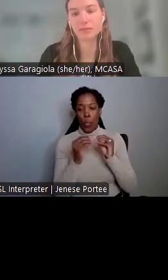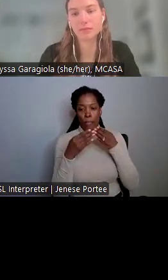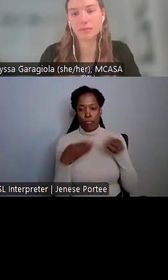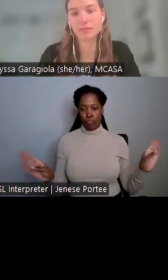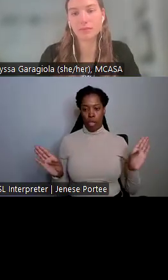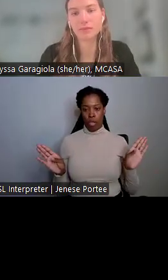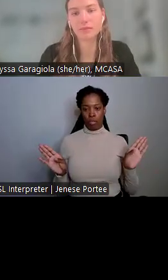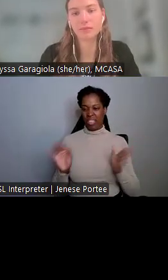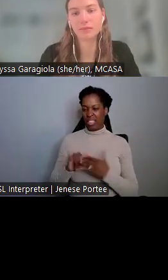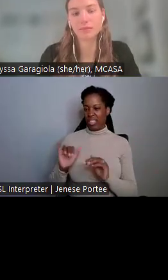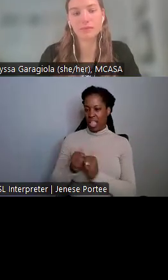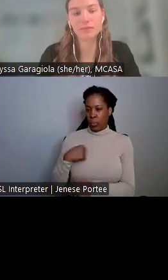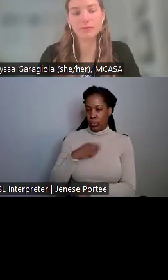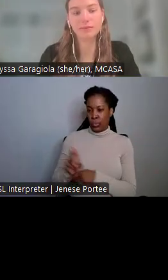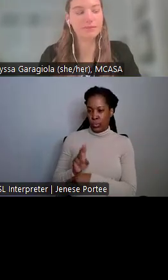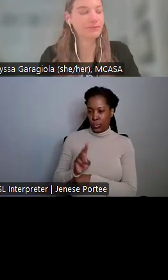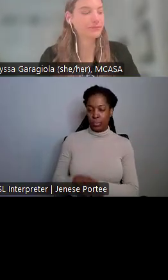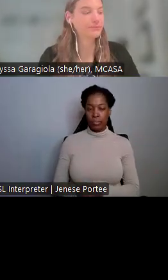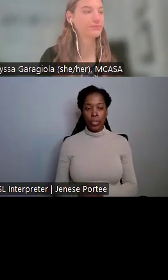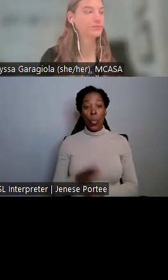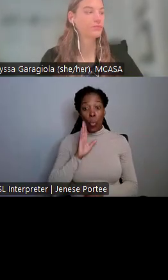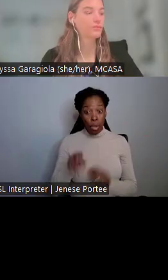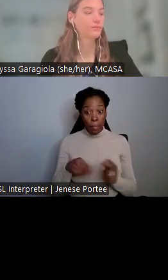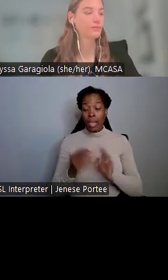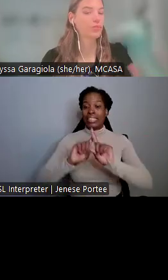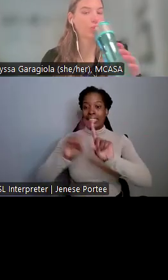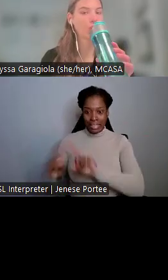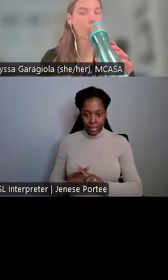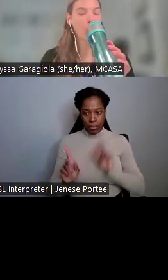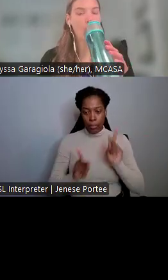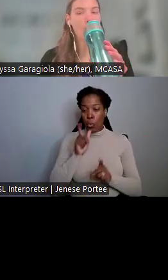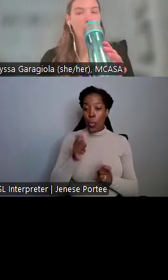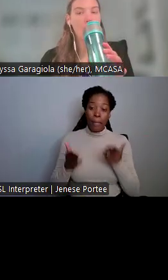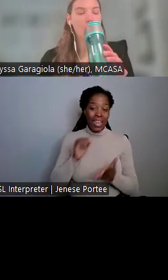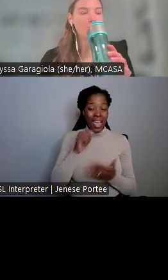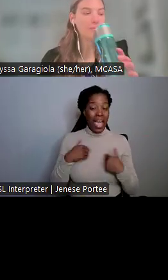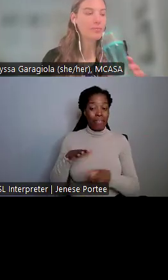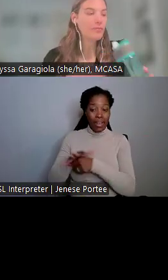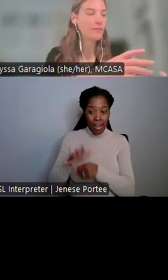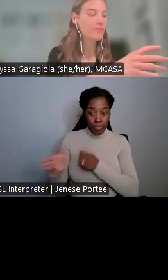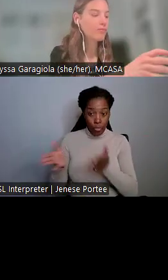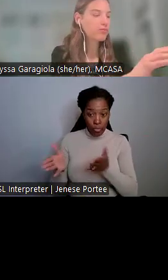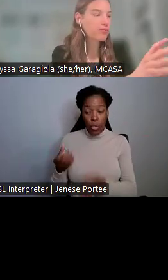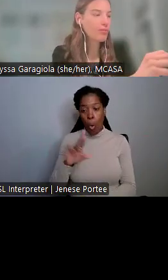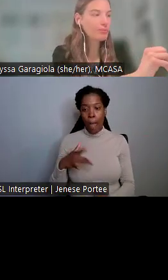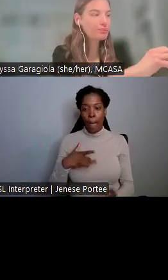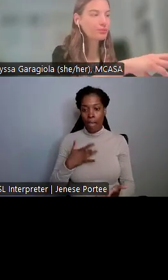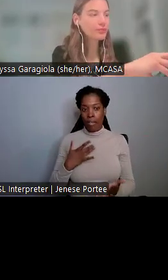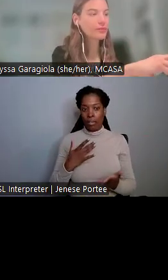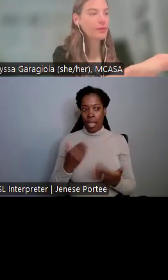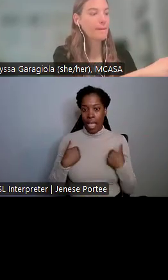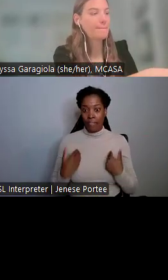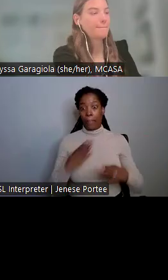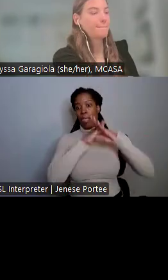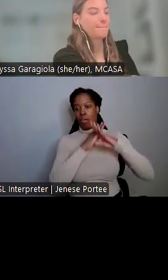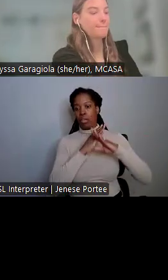about all kinds of folks that may not receive adequate services or have barriers or face barriers to services around sexual assault.